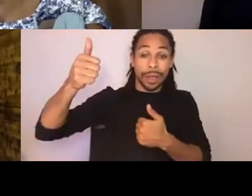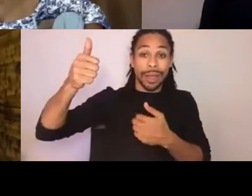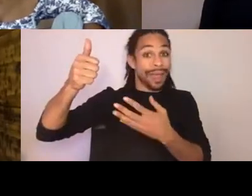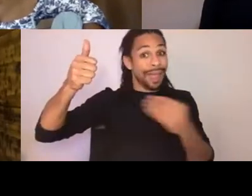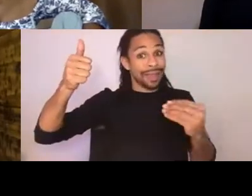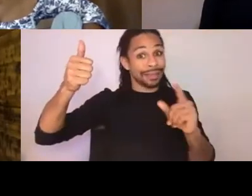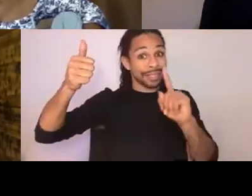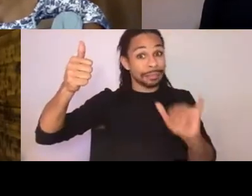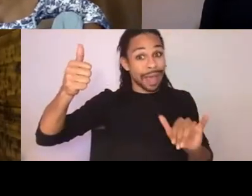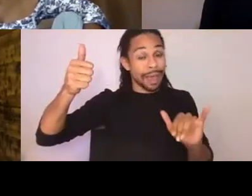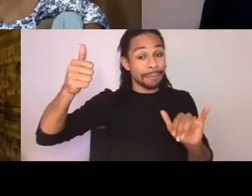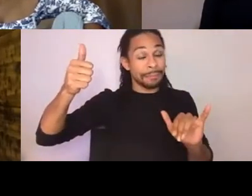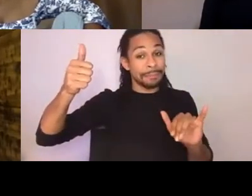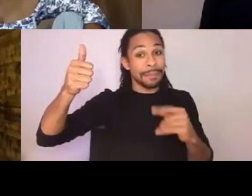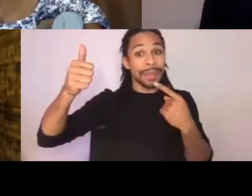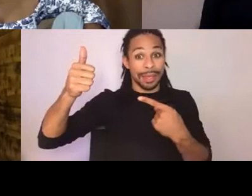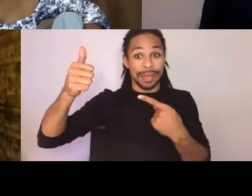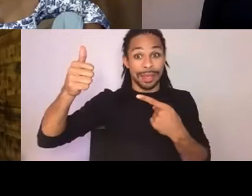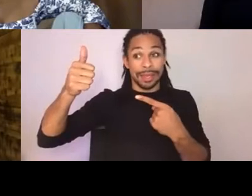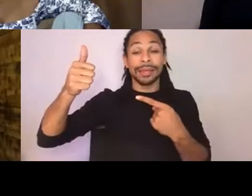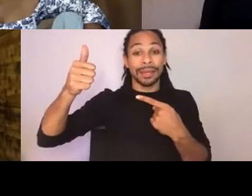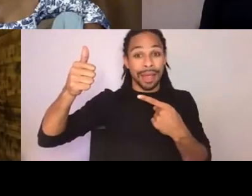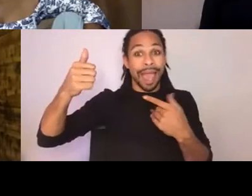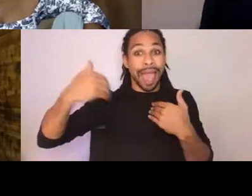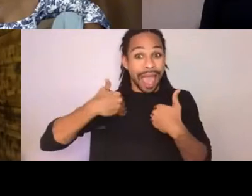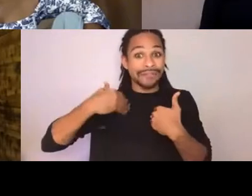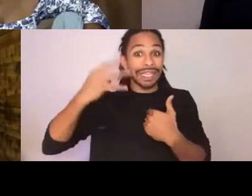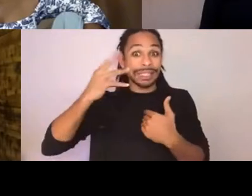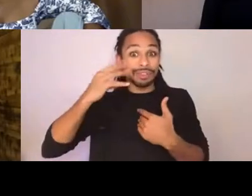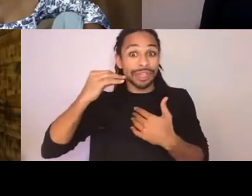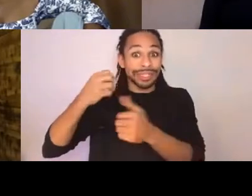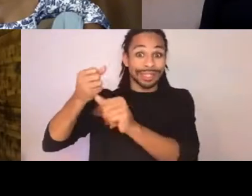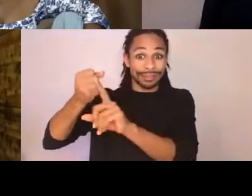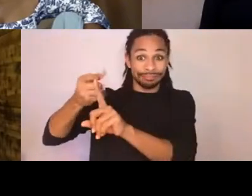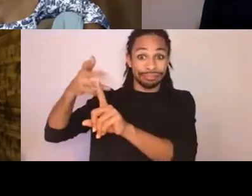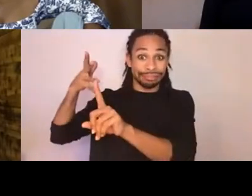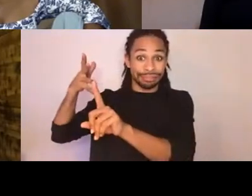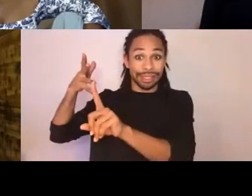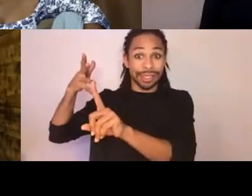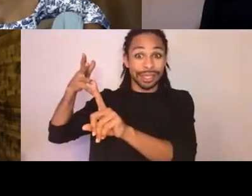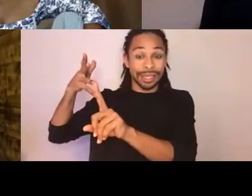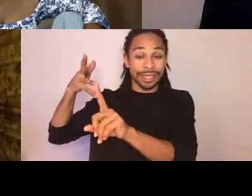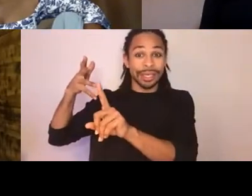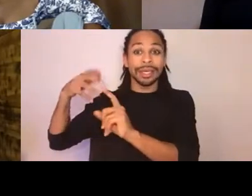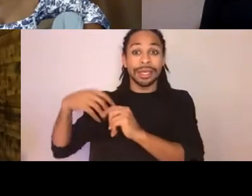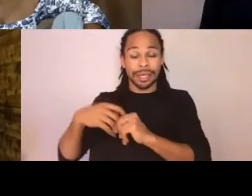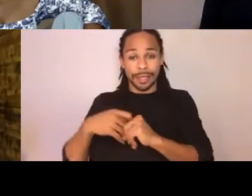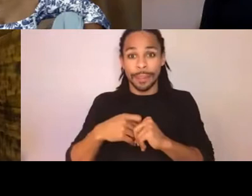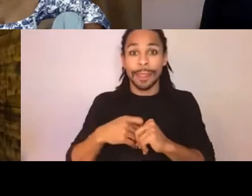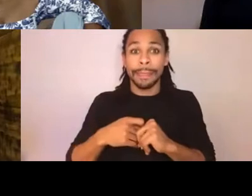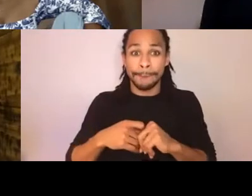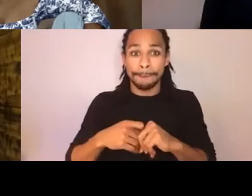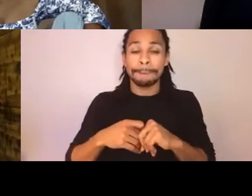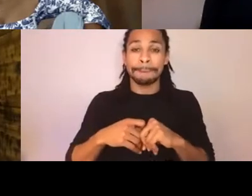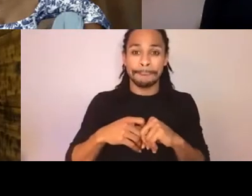know, to be able to have all these experiences as a person that